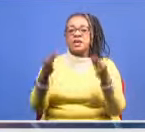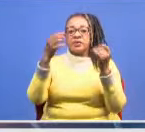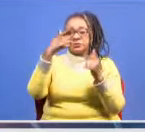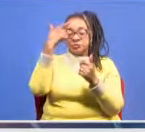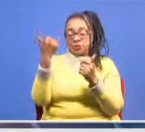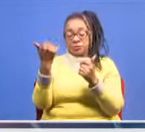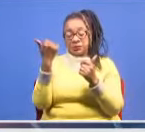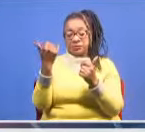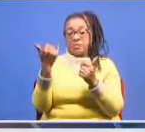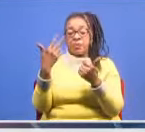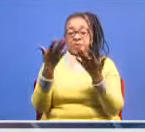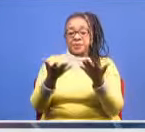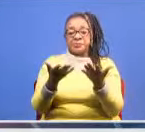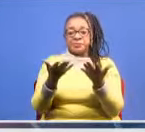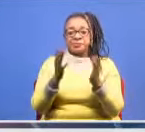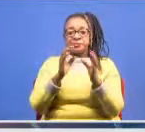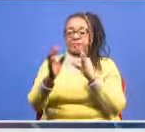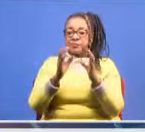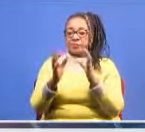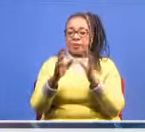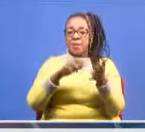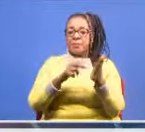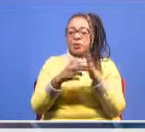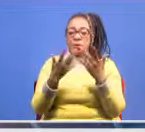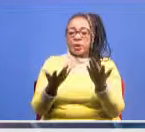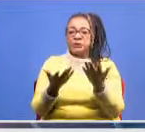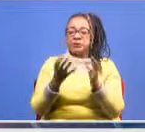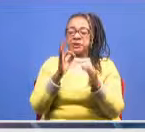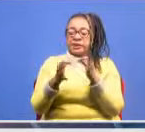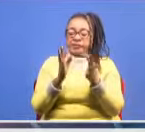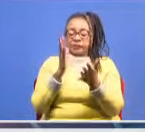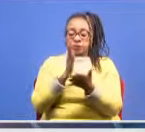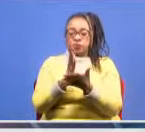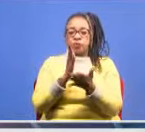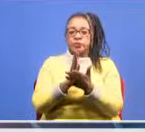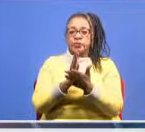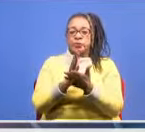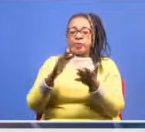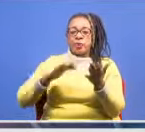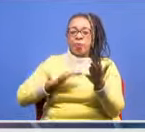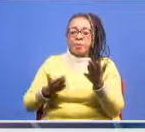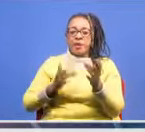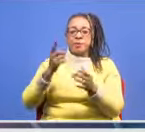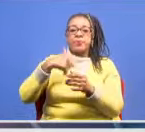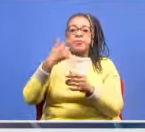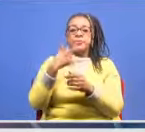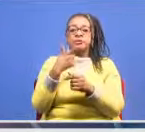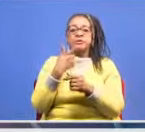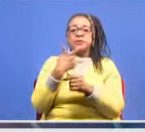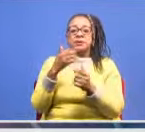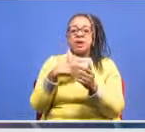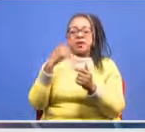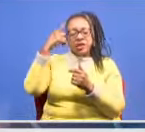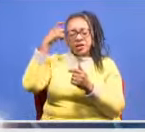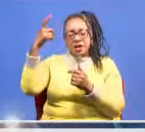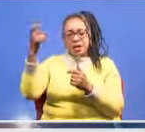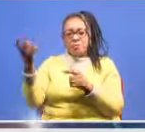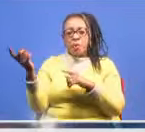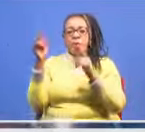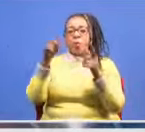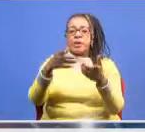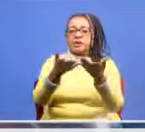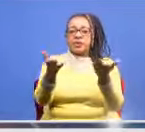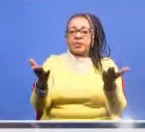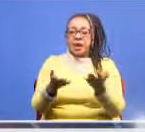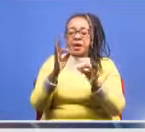station. So that means, if at all, the woman who said that she had a dream and she went to the quarry had not come